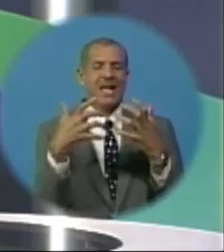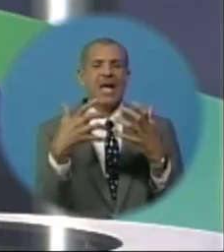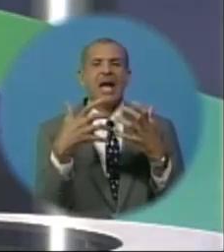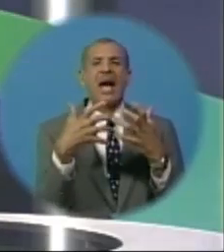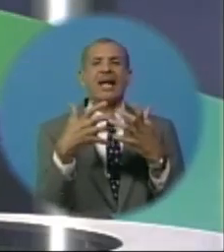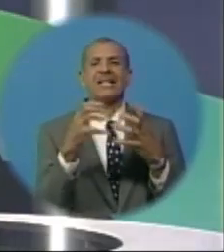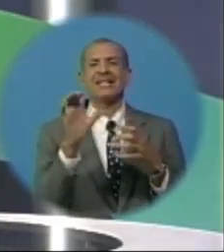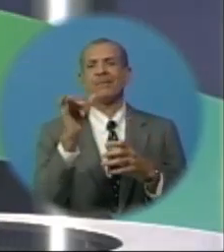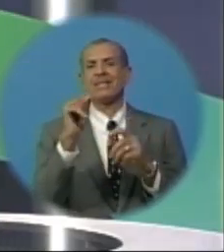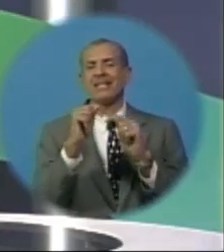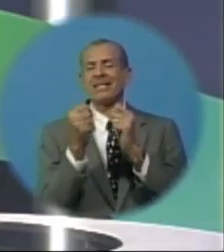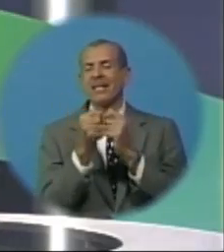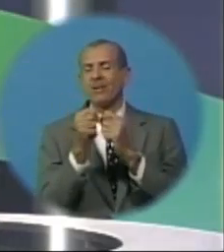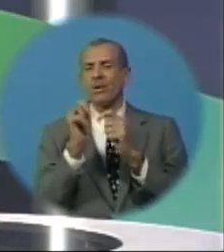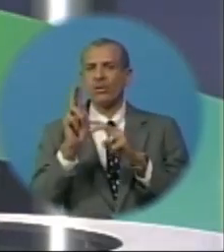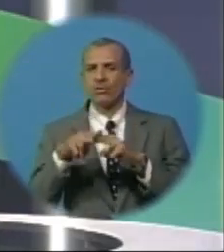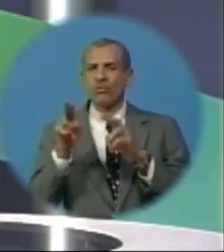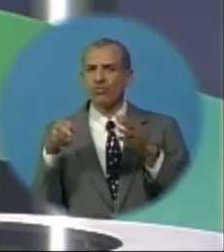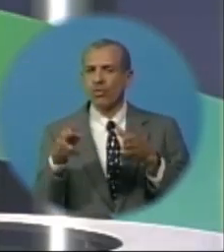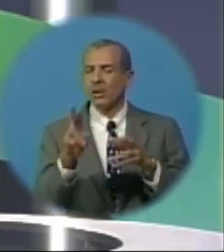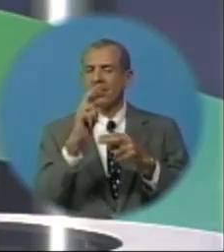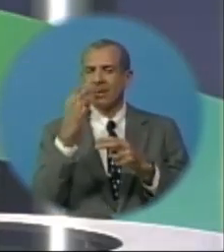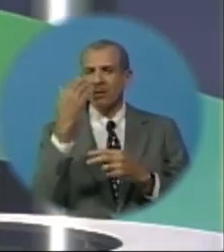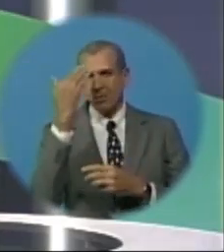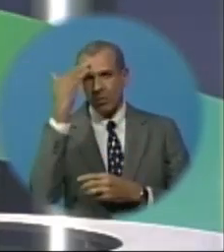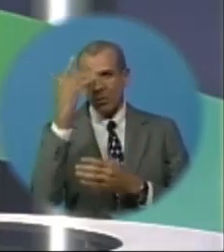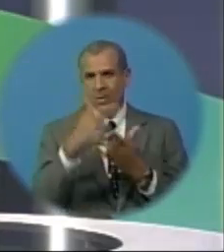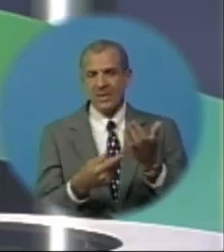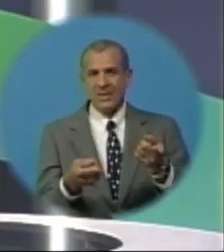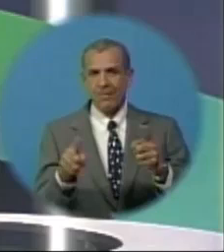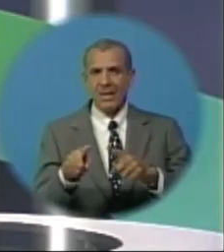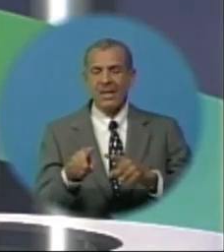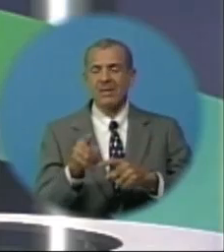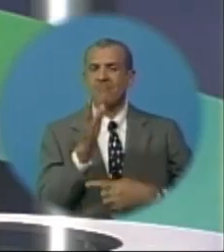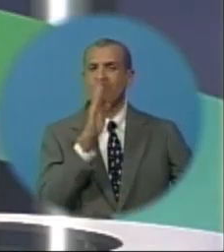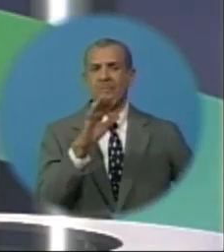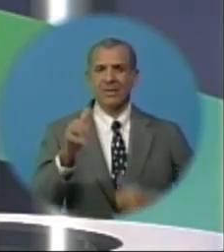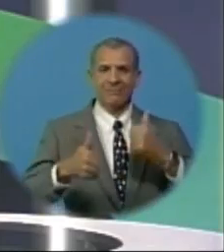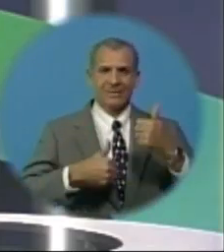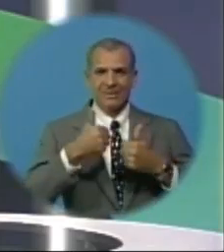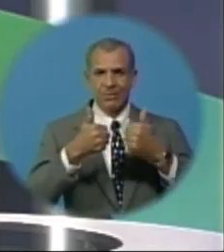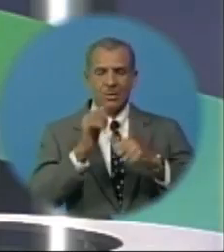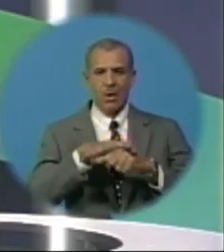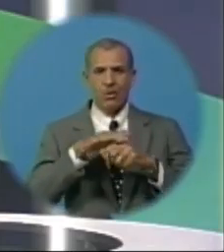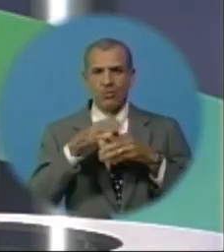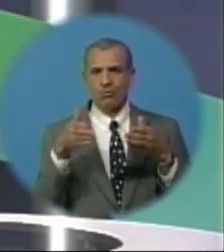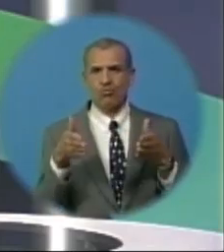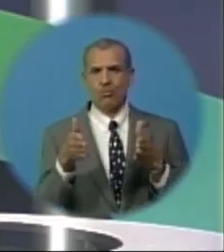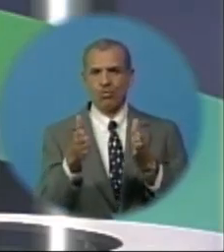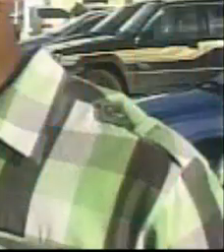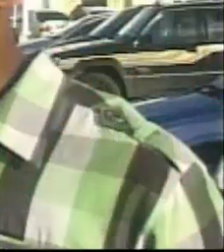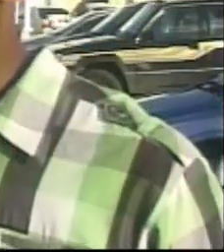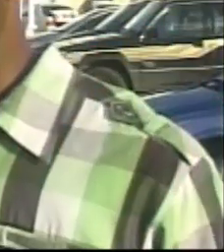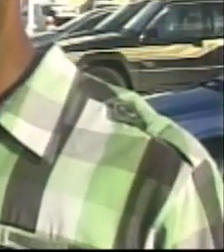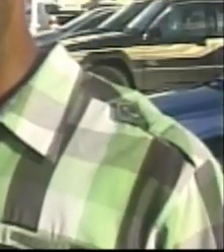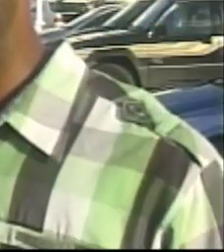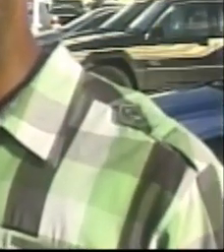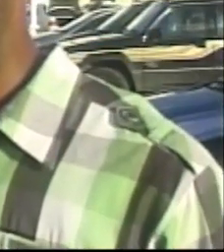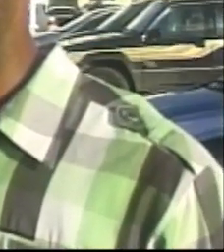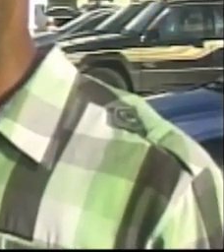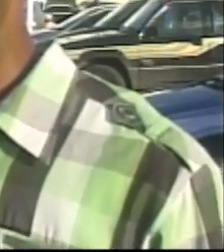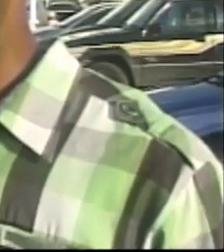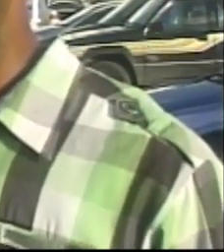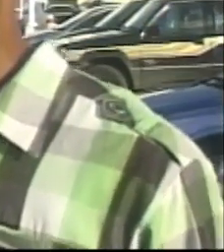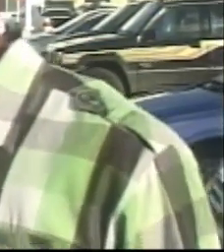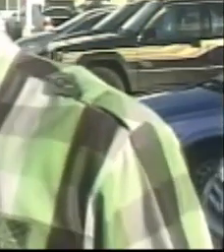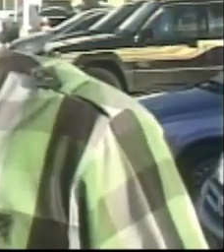streets today to get a consensus on what is being deemed as ridiculous behavior on our roads. It's very